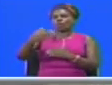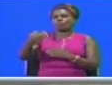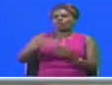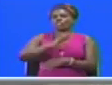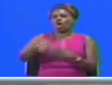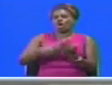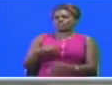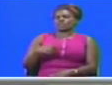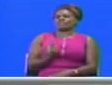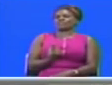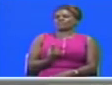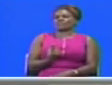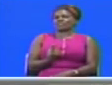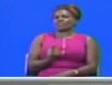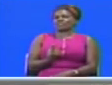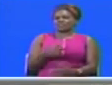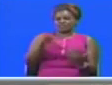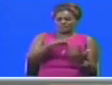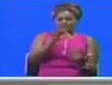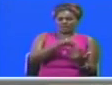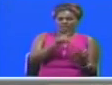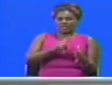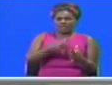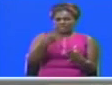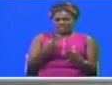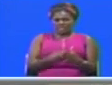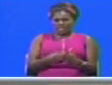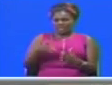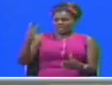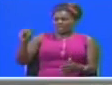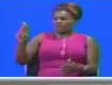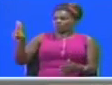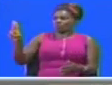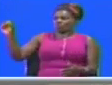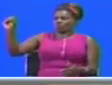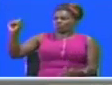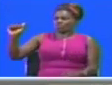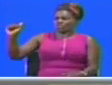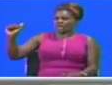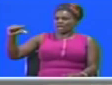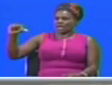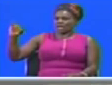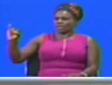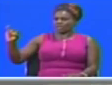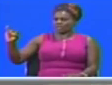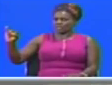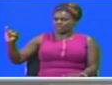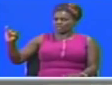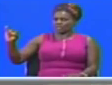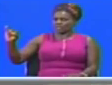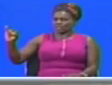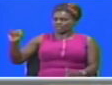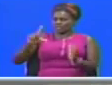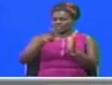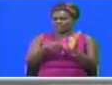by themselves the primaries, only for Andrew Musangi, the head of the National Elections Board for Jubilee Party, coming out later